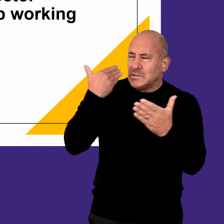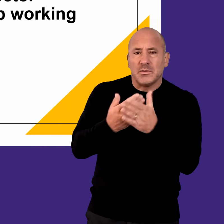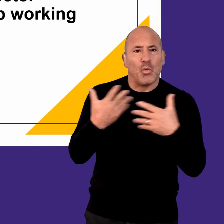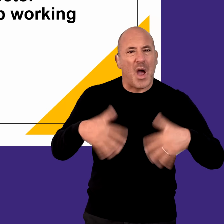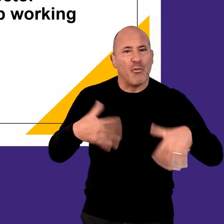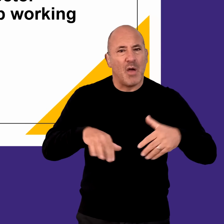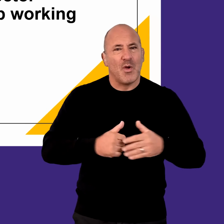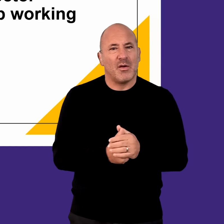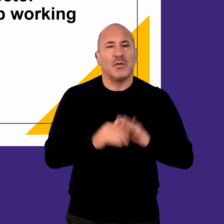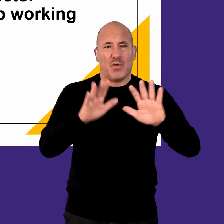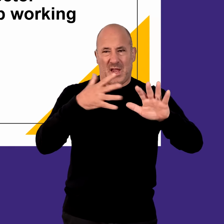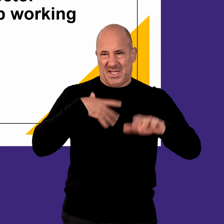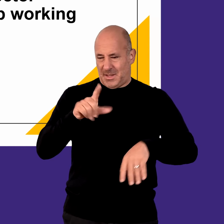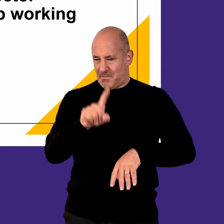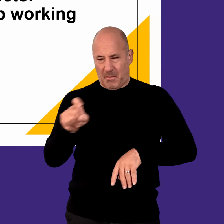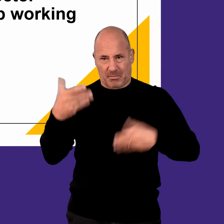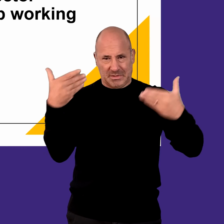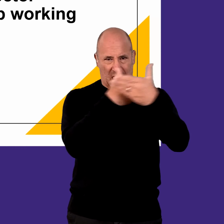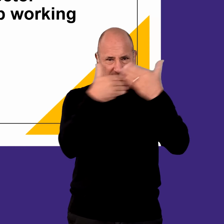reflecting on where we've got to.